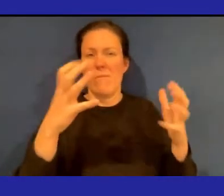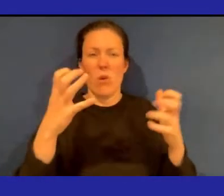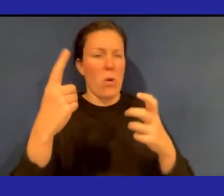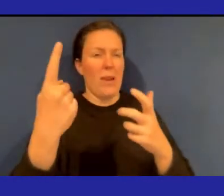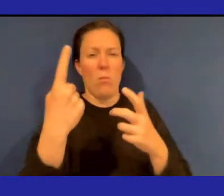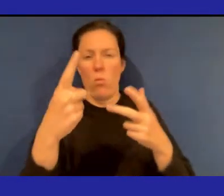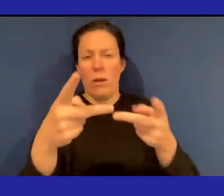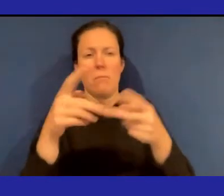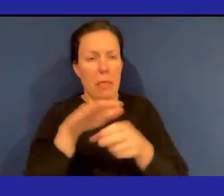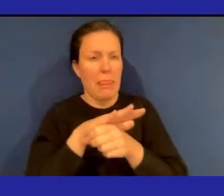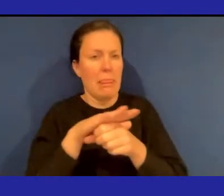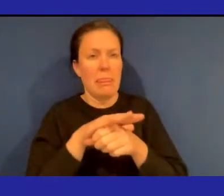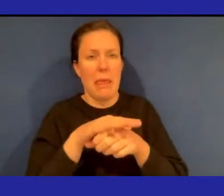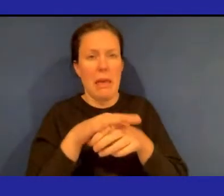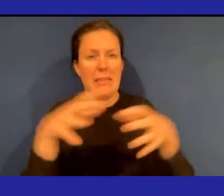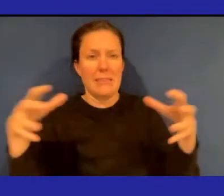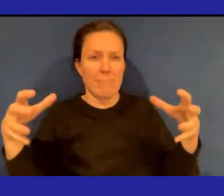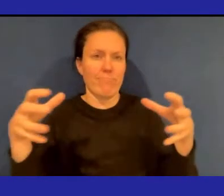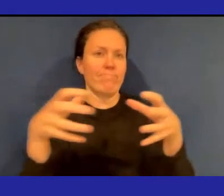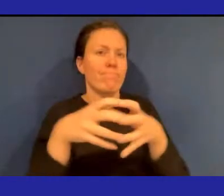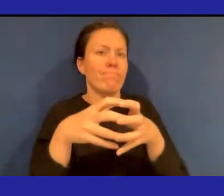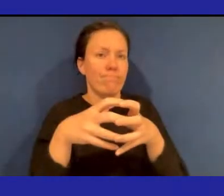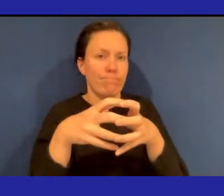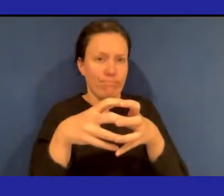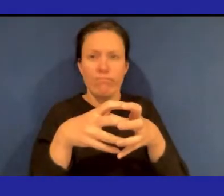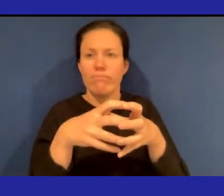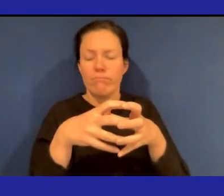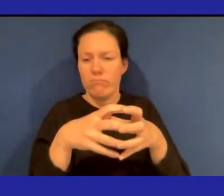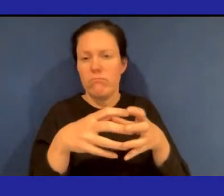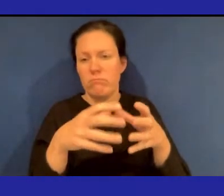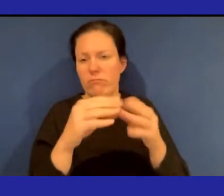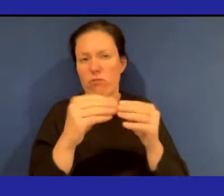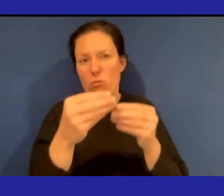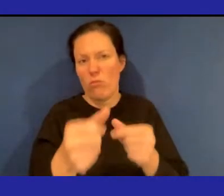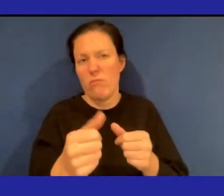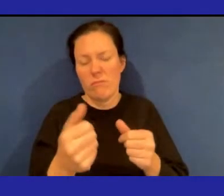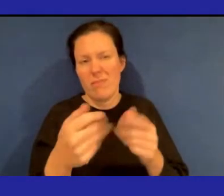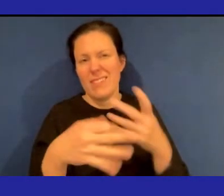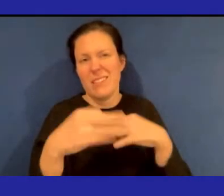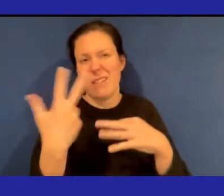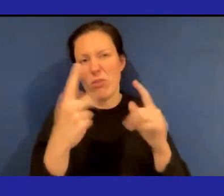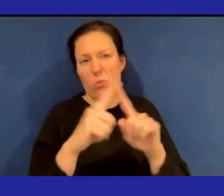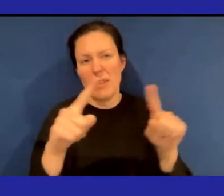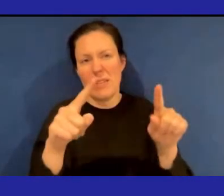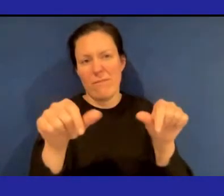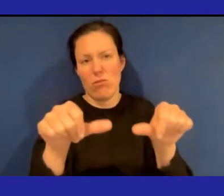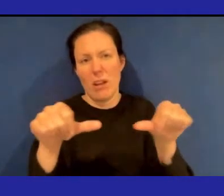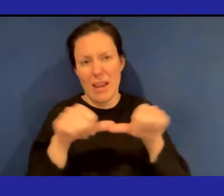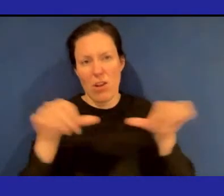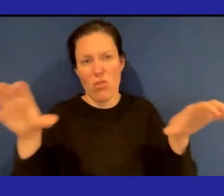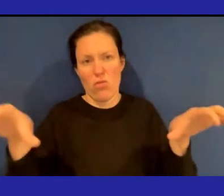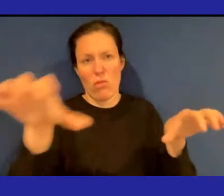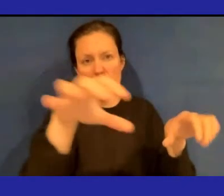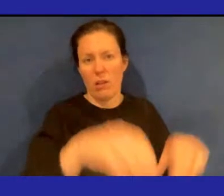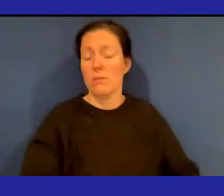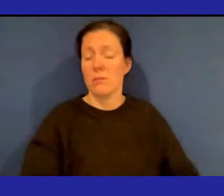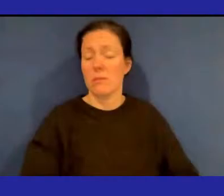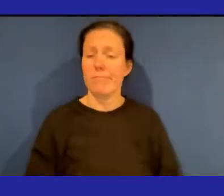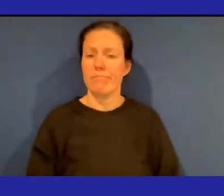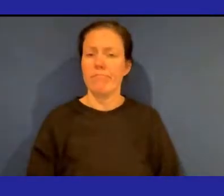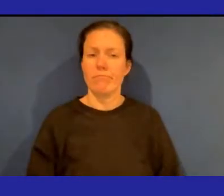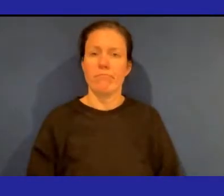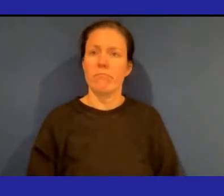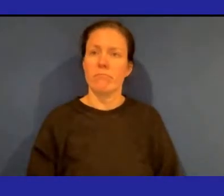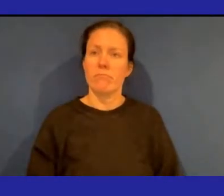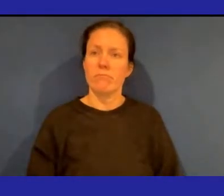health patients and not have them in 3 different areas. Okay, thank you. You're welcome. Thank you.